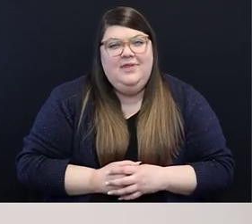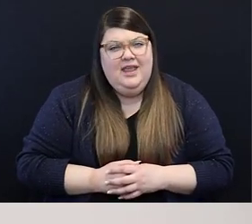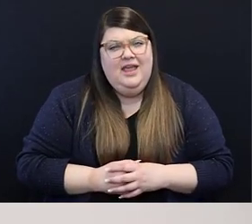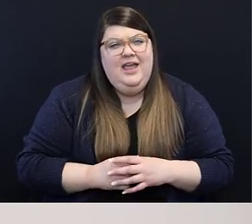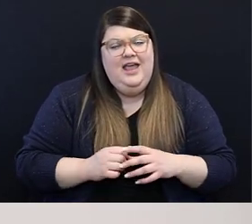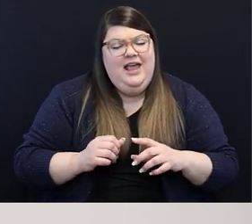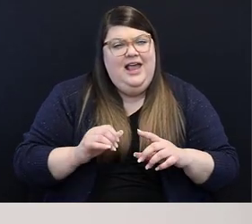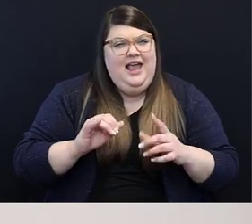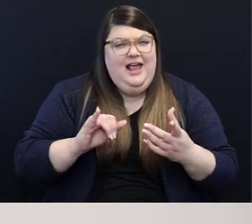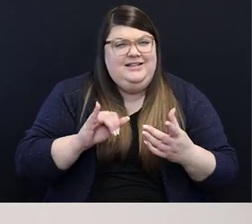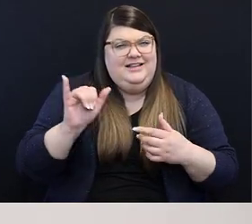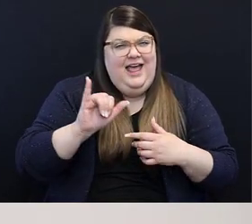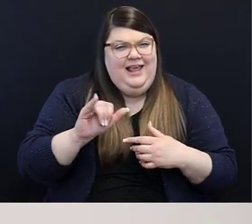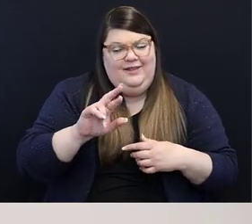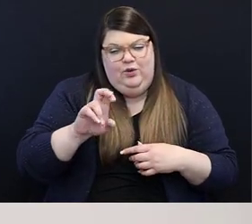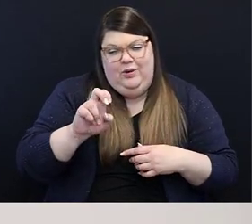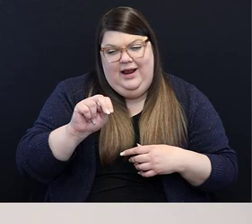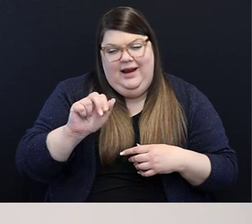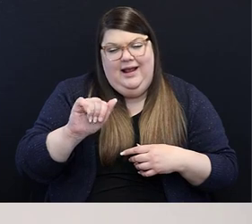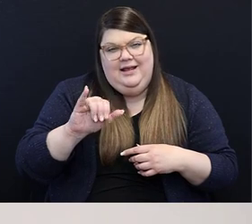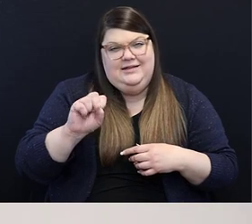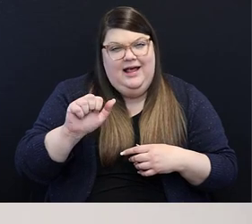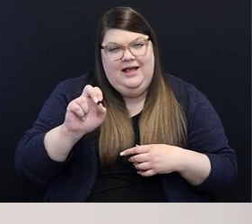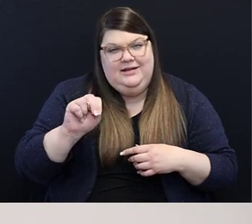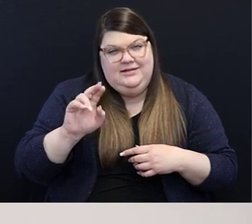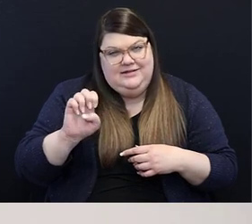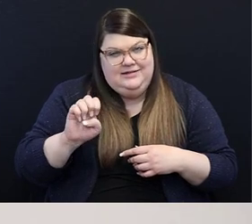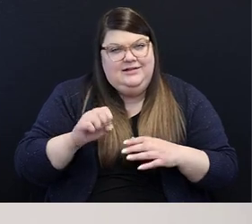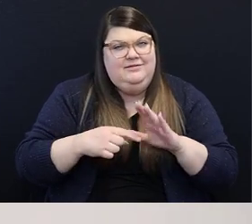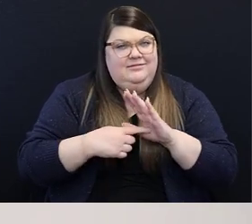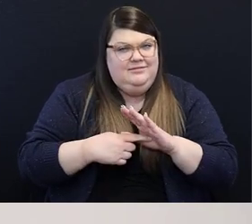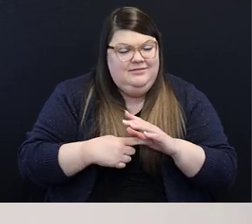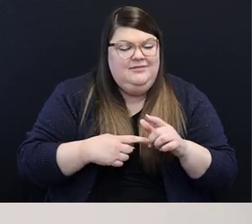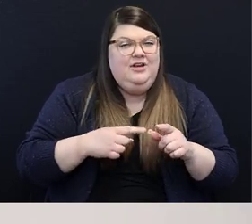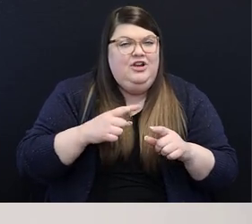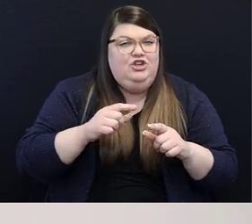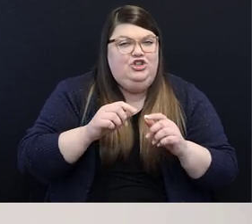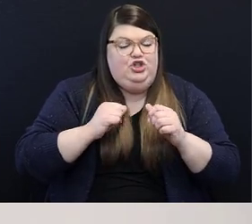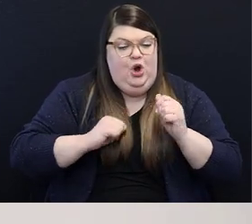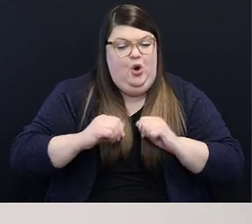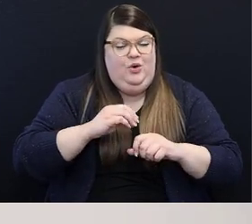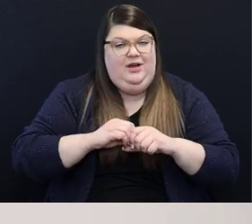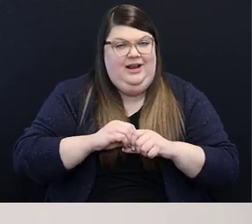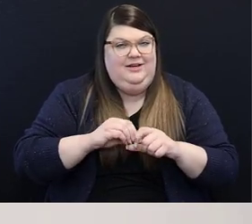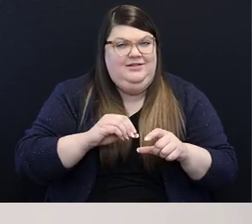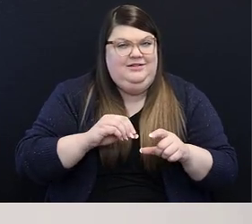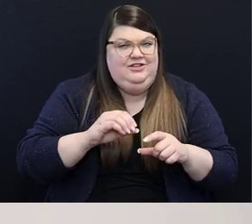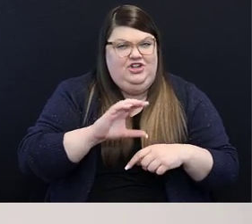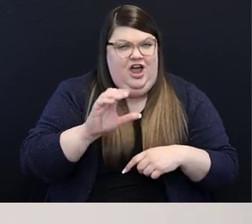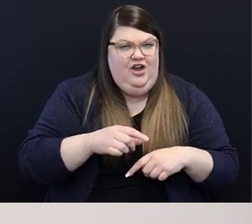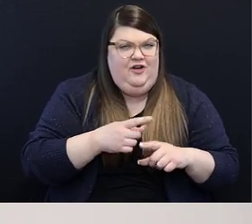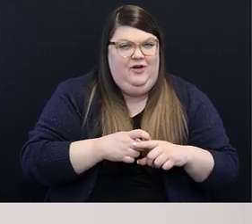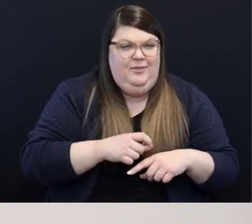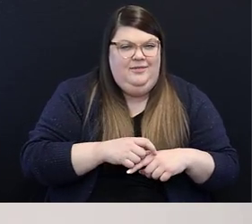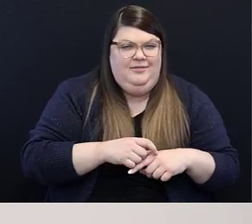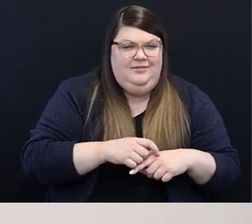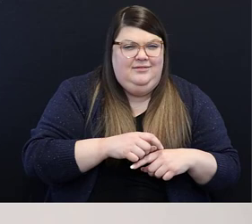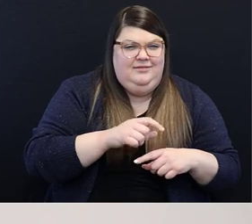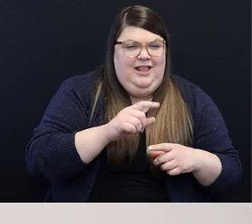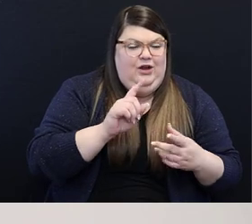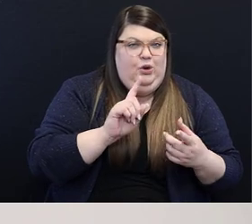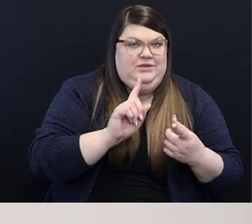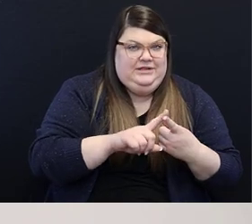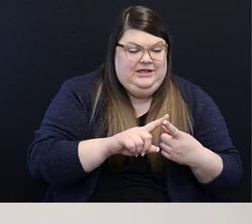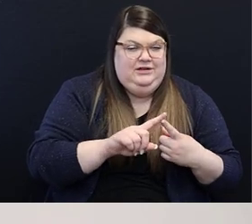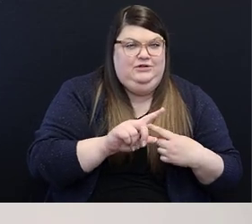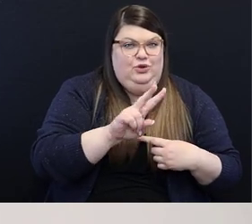Society in Chicago that was titled 1996 to 2005, this show overlaps a bit with that. And treats it almost